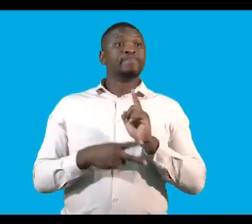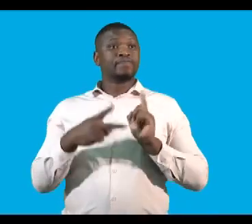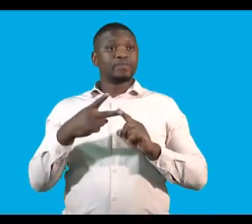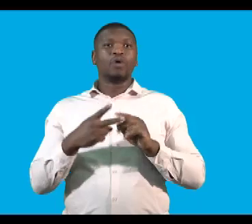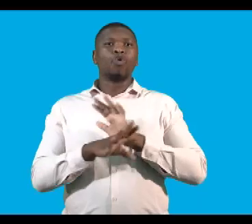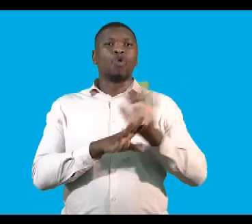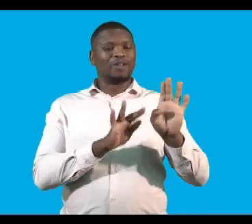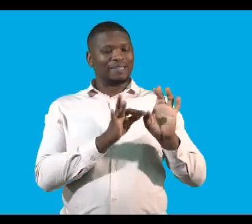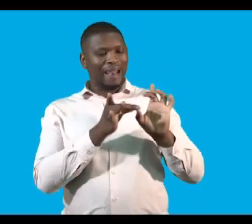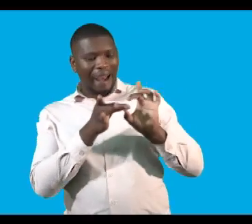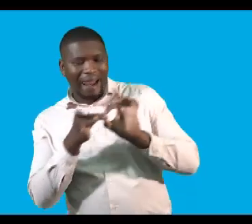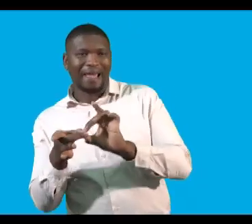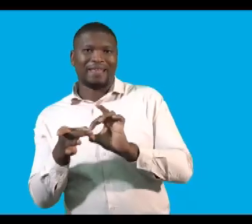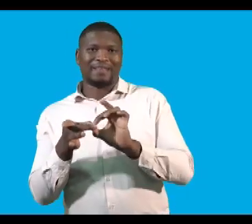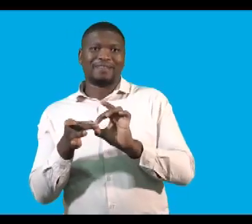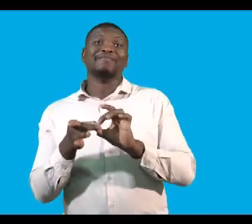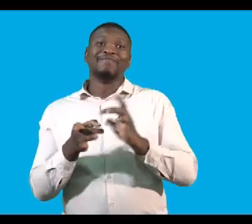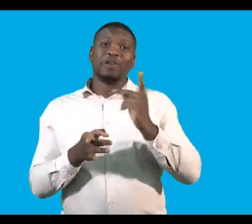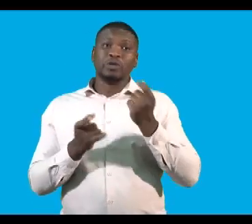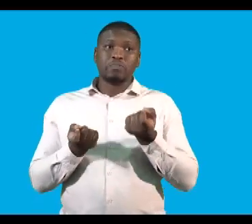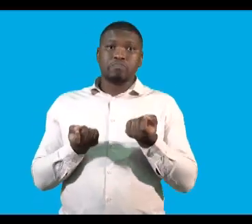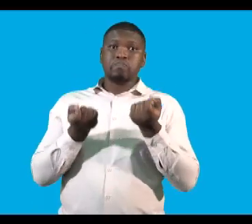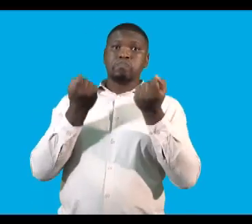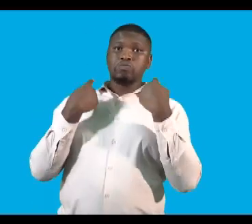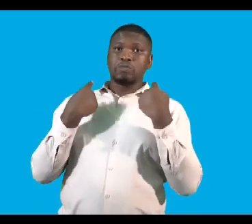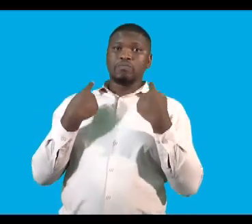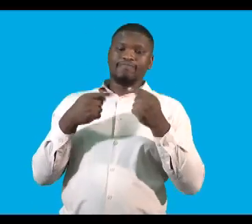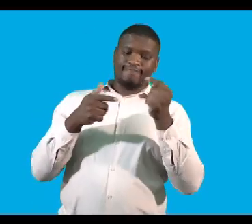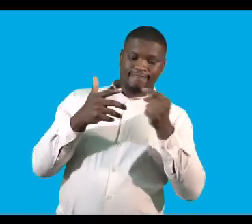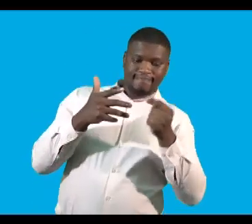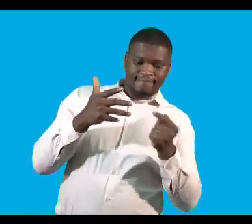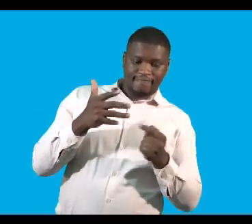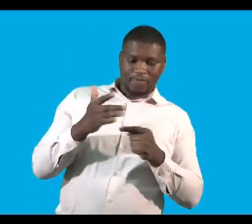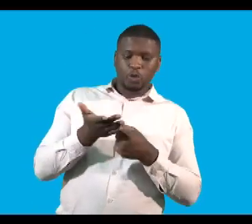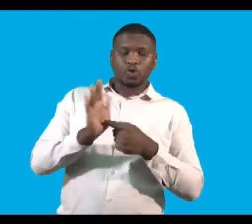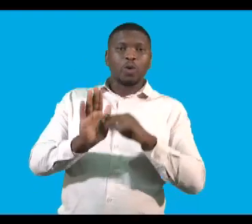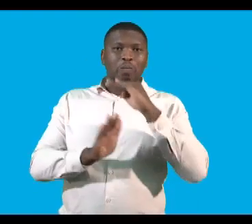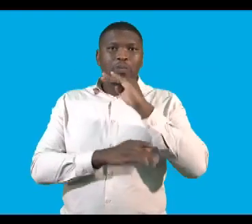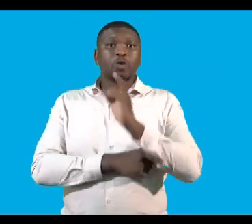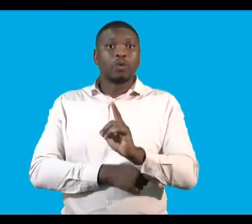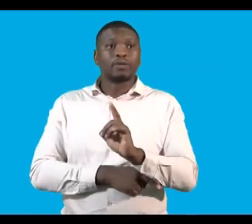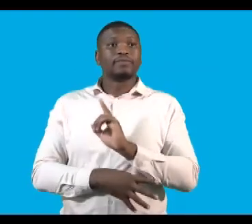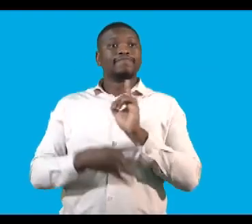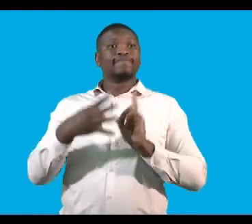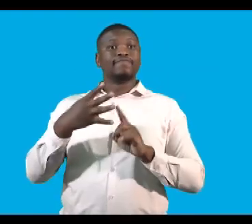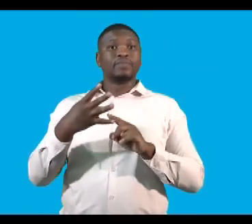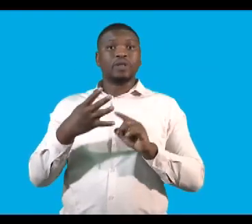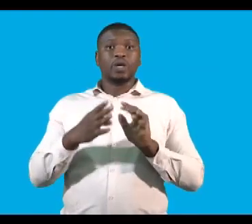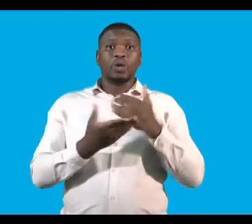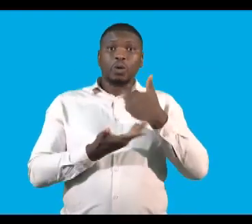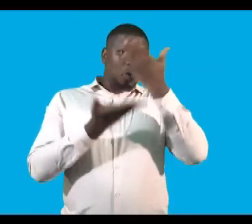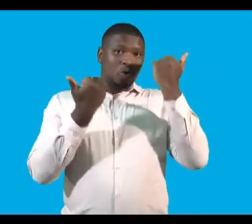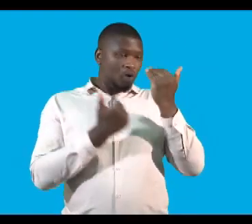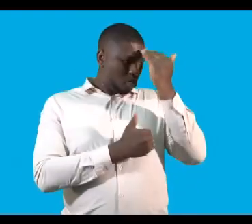the message, not understanding the composition of visual texts to convey the meaning, and not knowing how